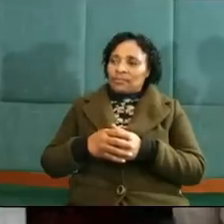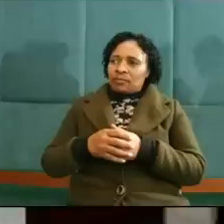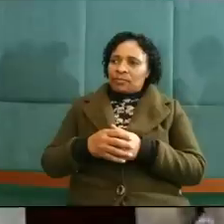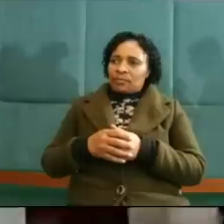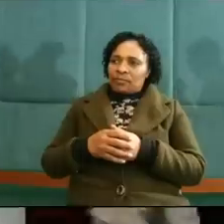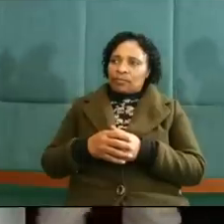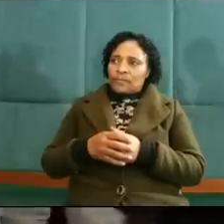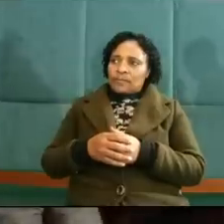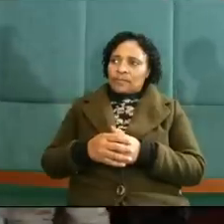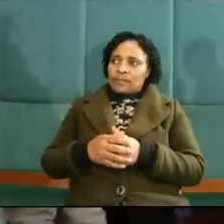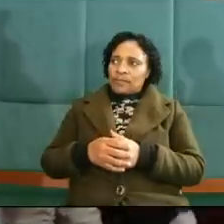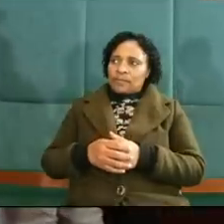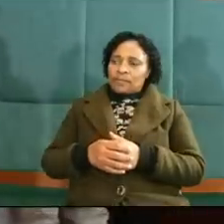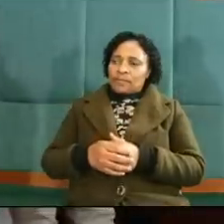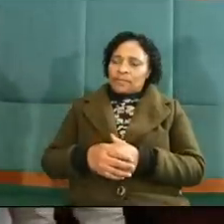Up to the back.